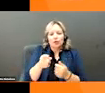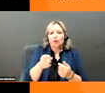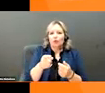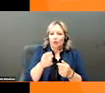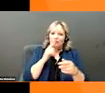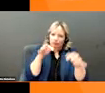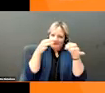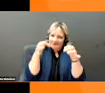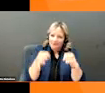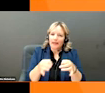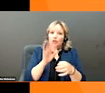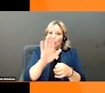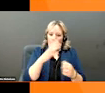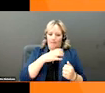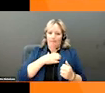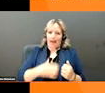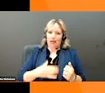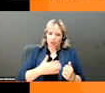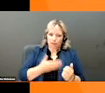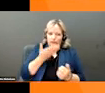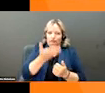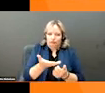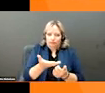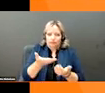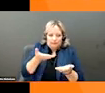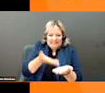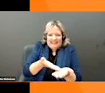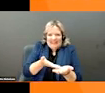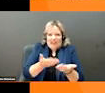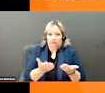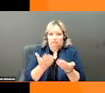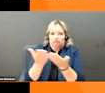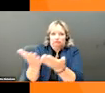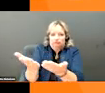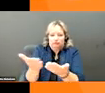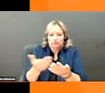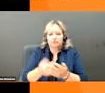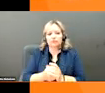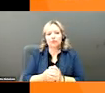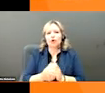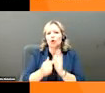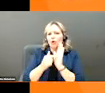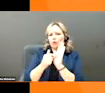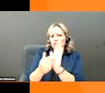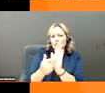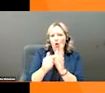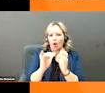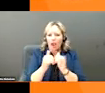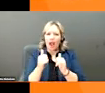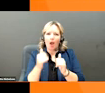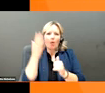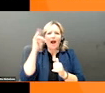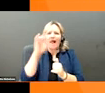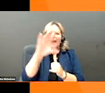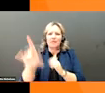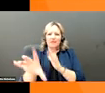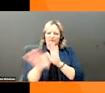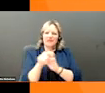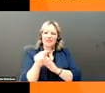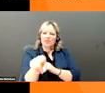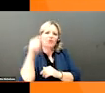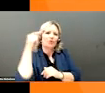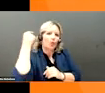your passion to come through. You want to show how you're changing the game. You want to stand